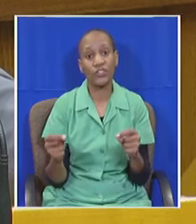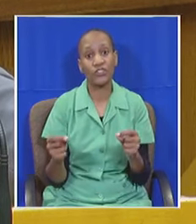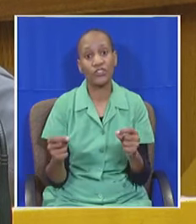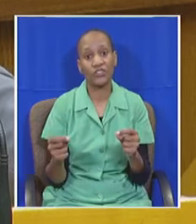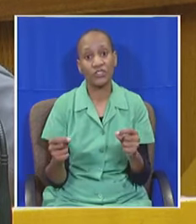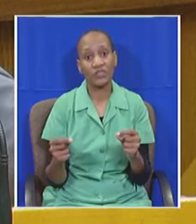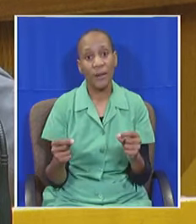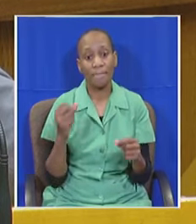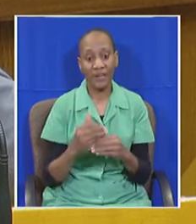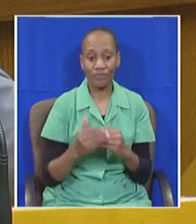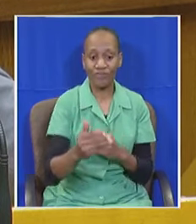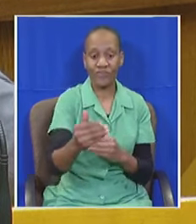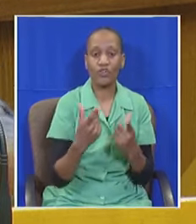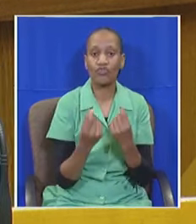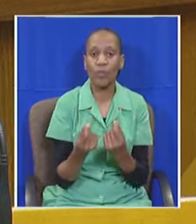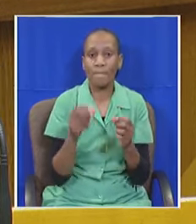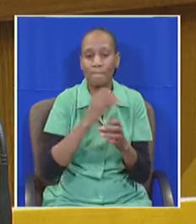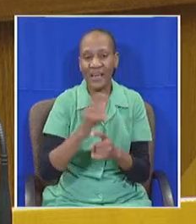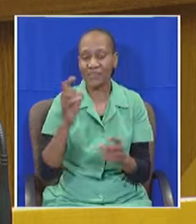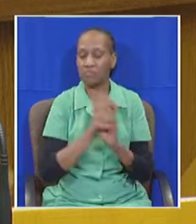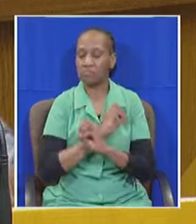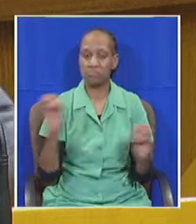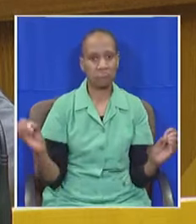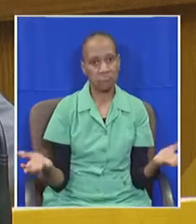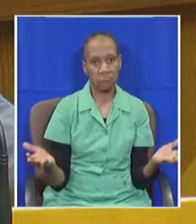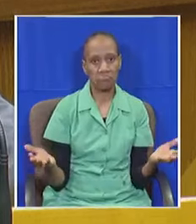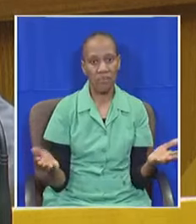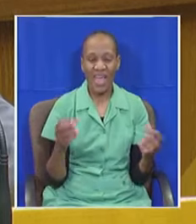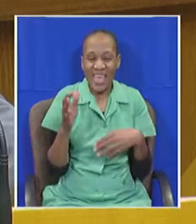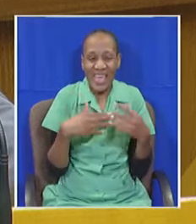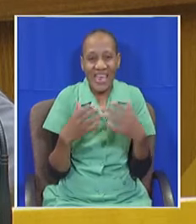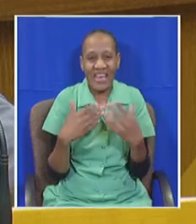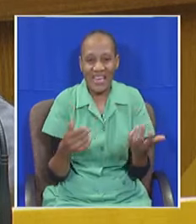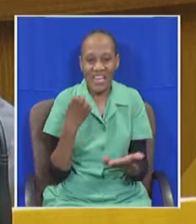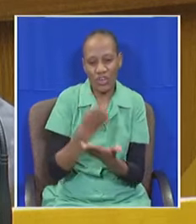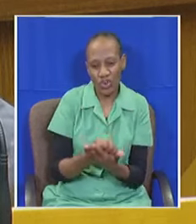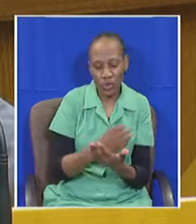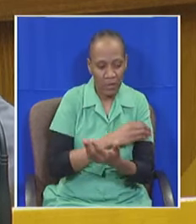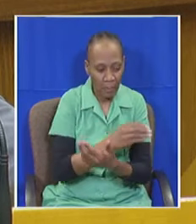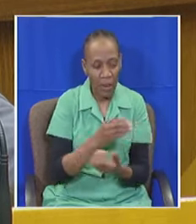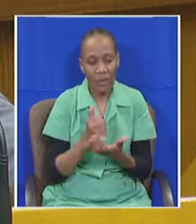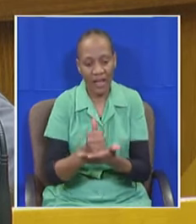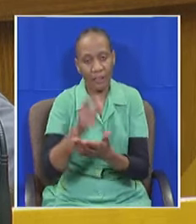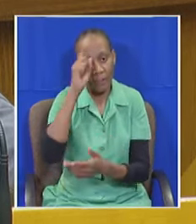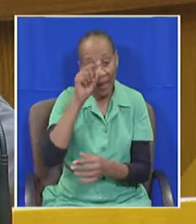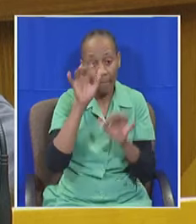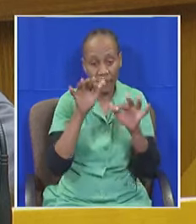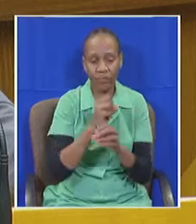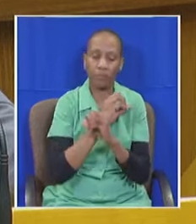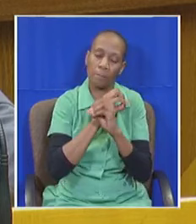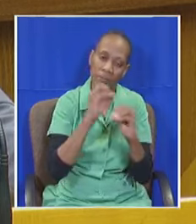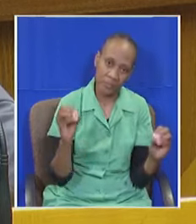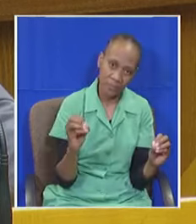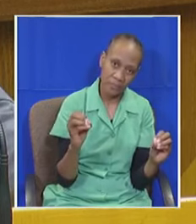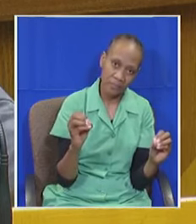pass. Without a decent education, any form of economic empowerment for black South Africans will remain